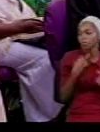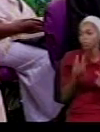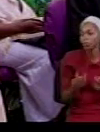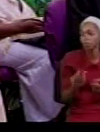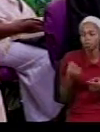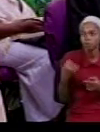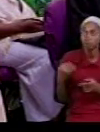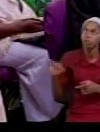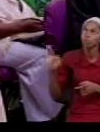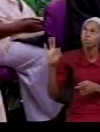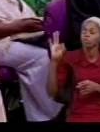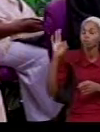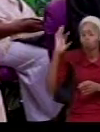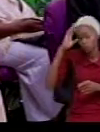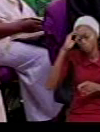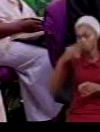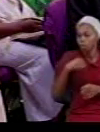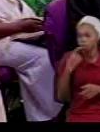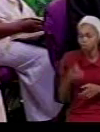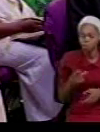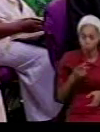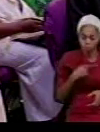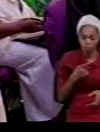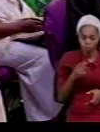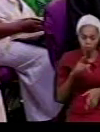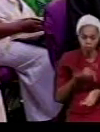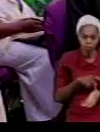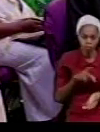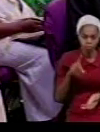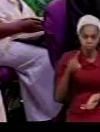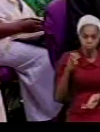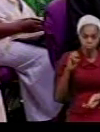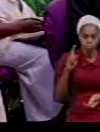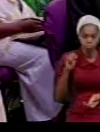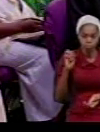of him, rise, Peter, kill and eat.